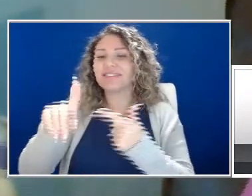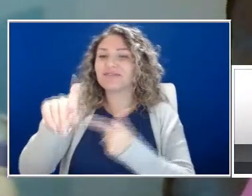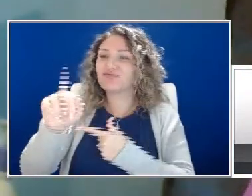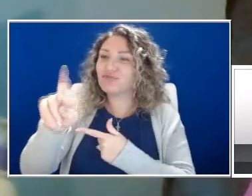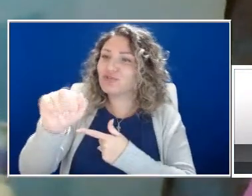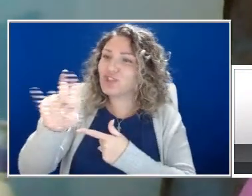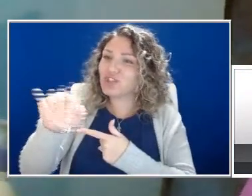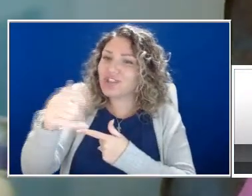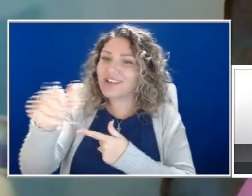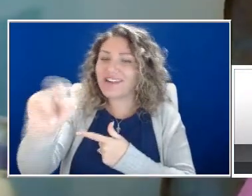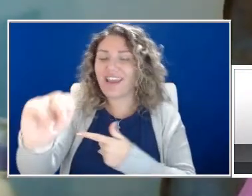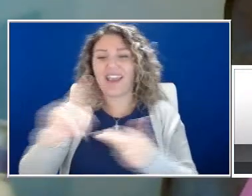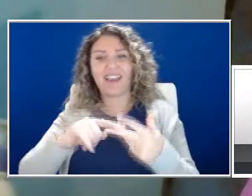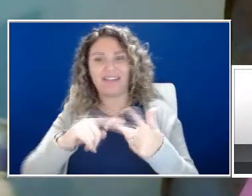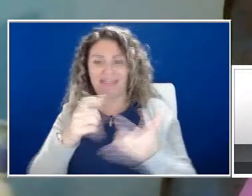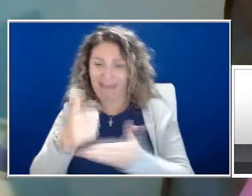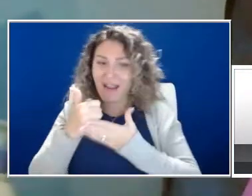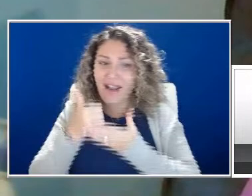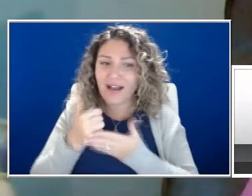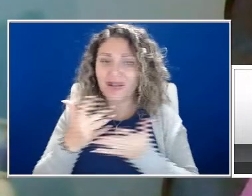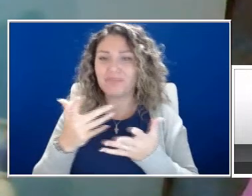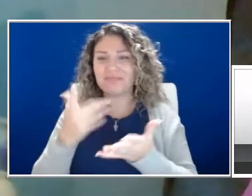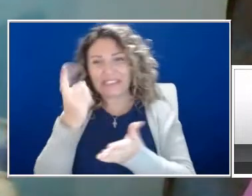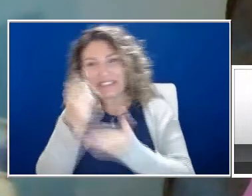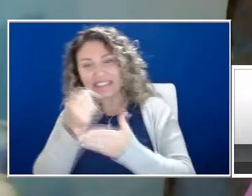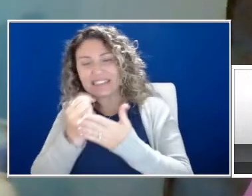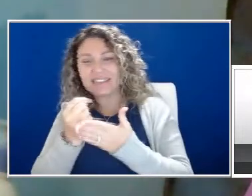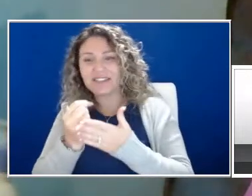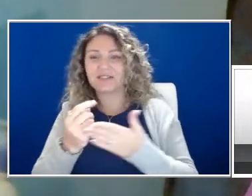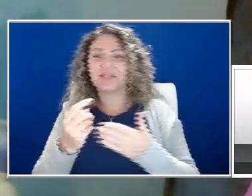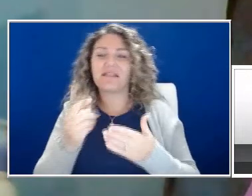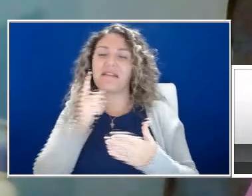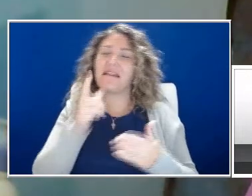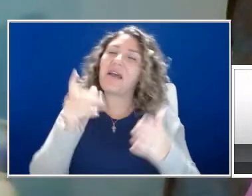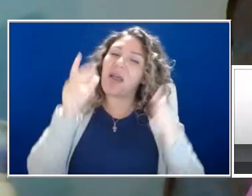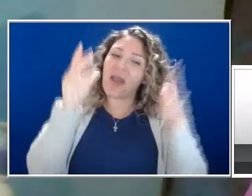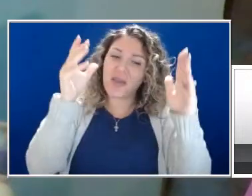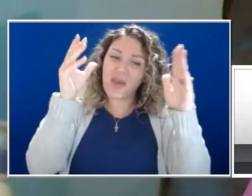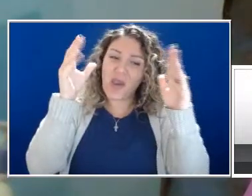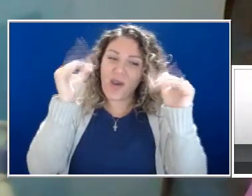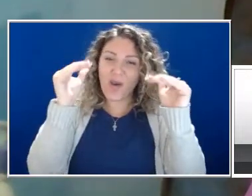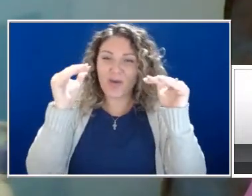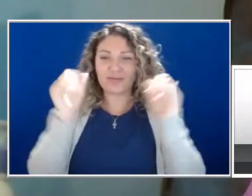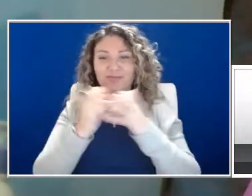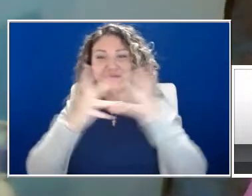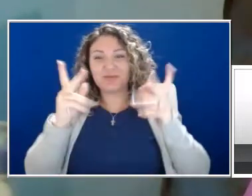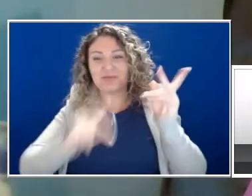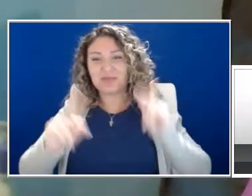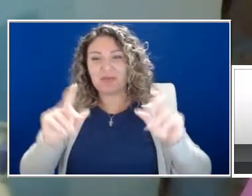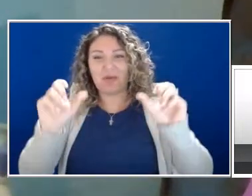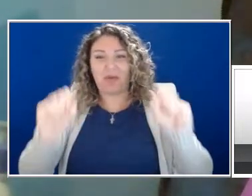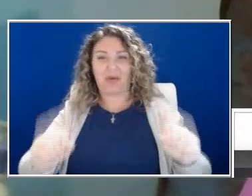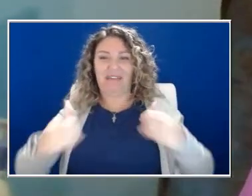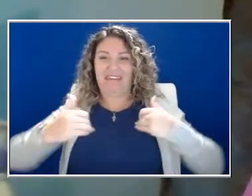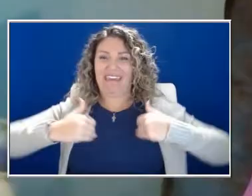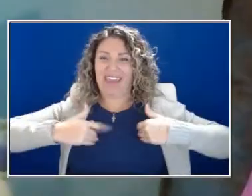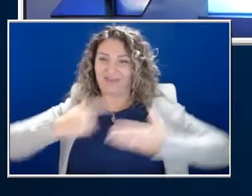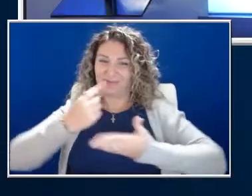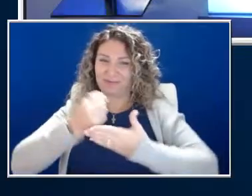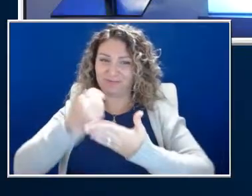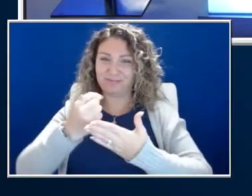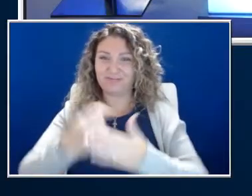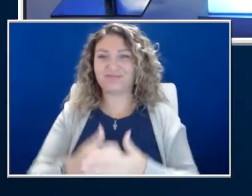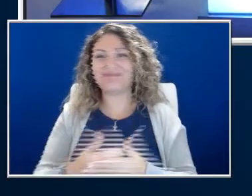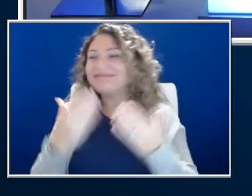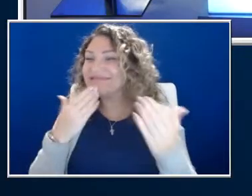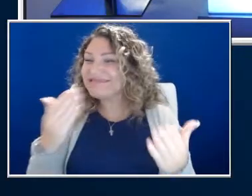me into this. Gosh, and I hope so many more people will be able to have this. Thank you for